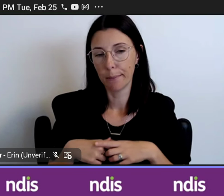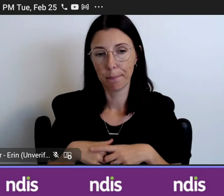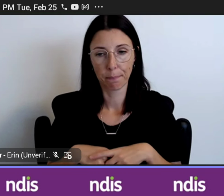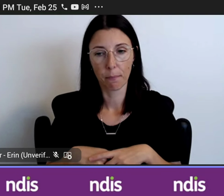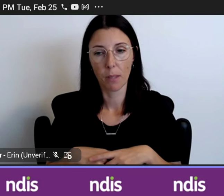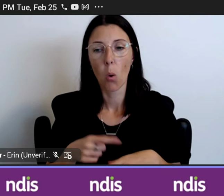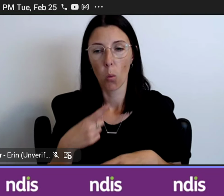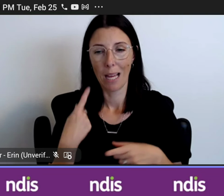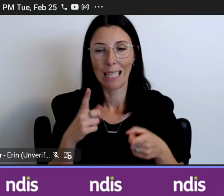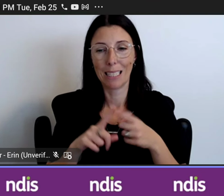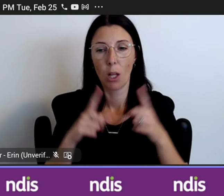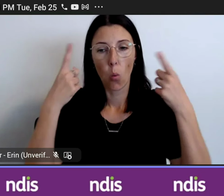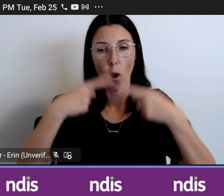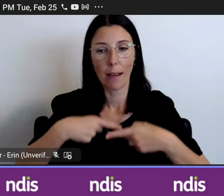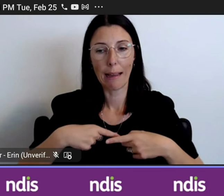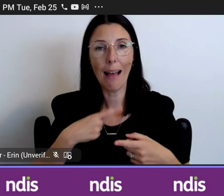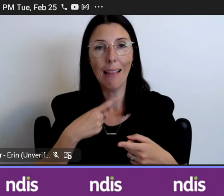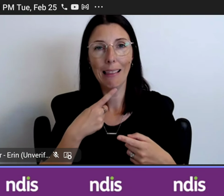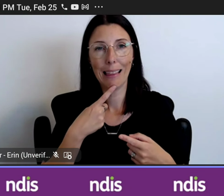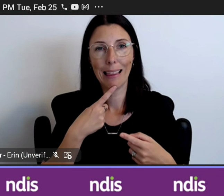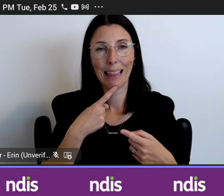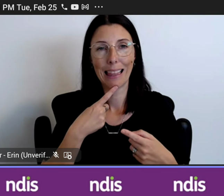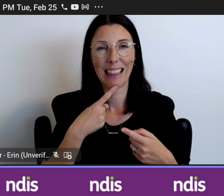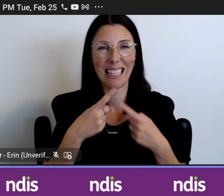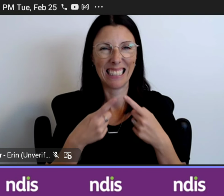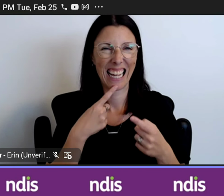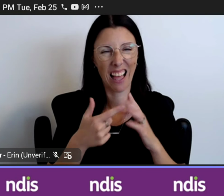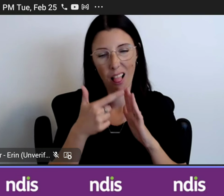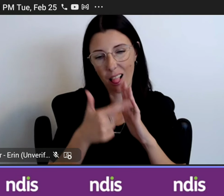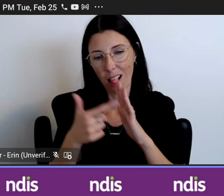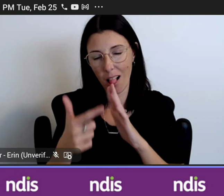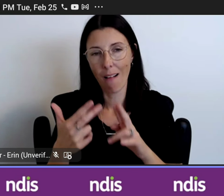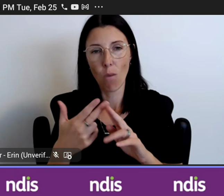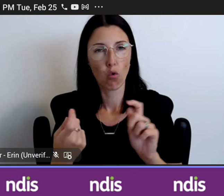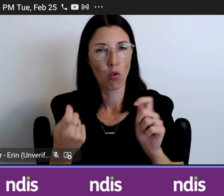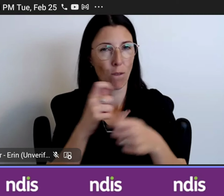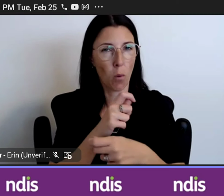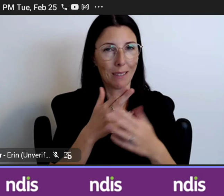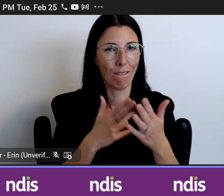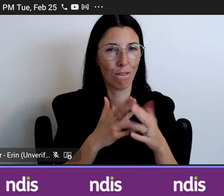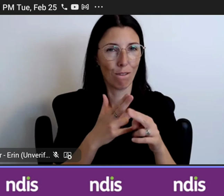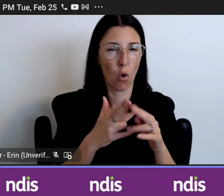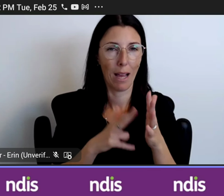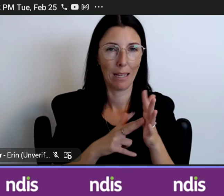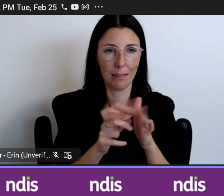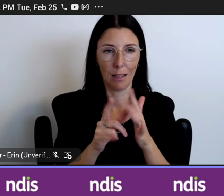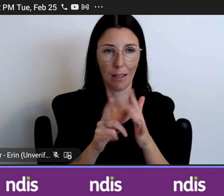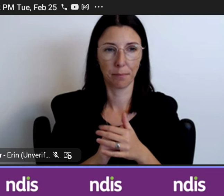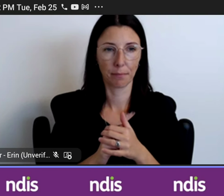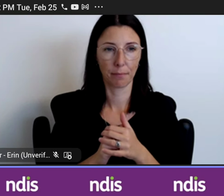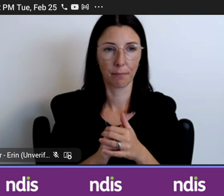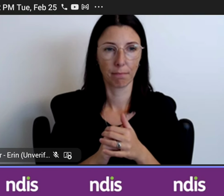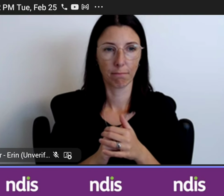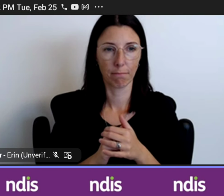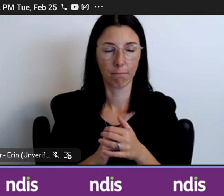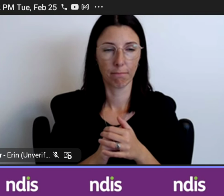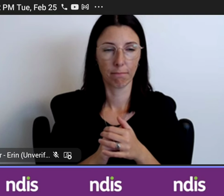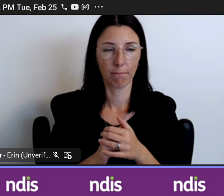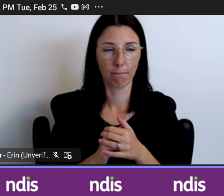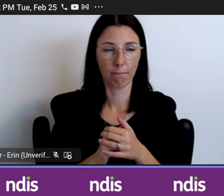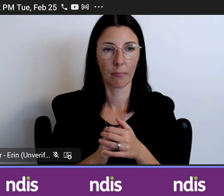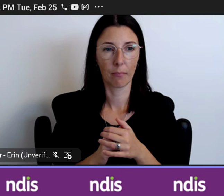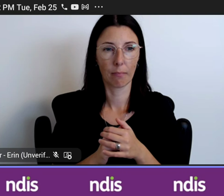working out the detail of reforms to the NDIS, including, and I'm going to introduce here what is known